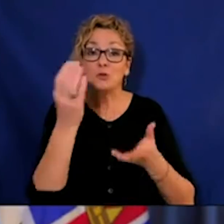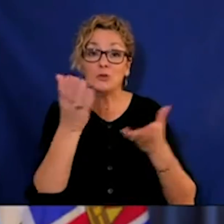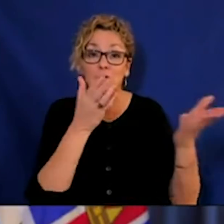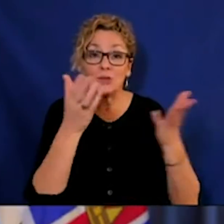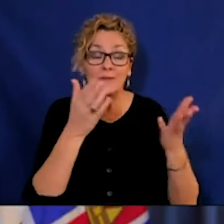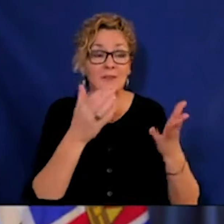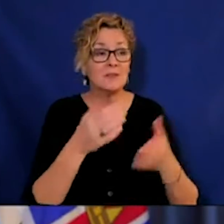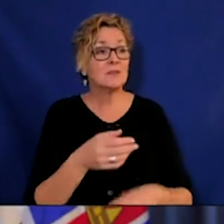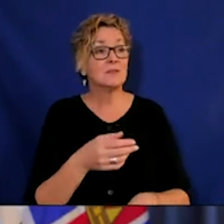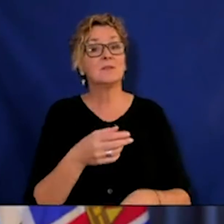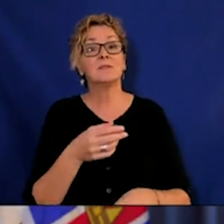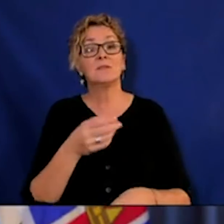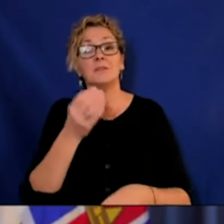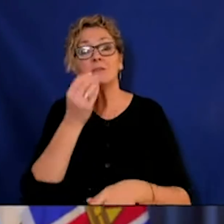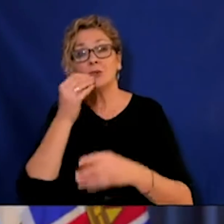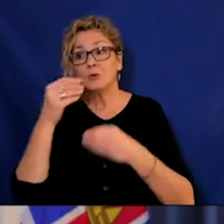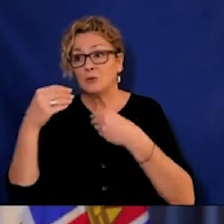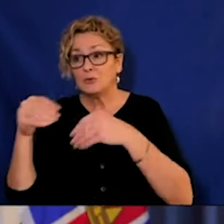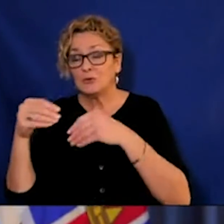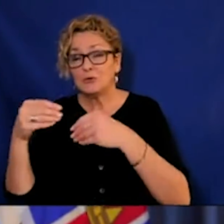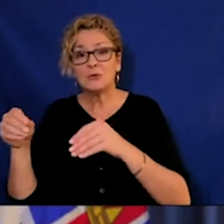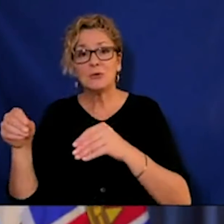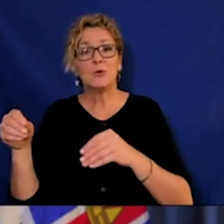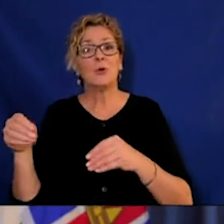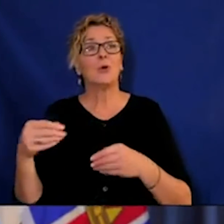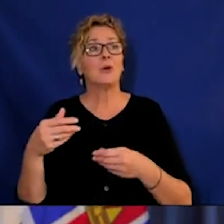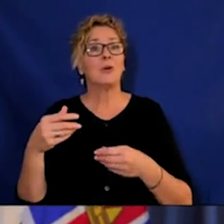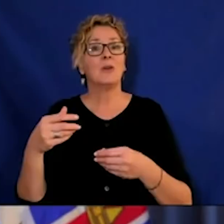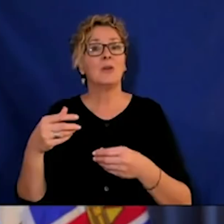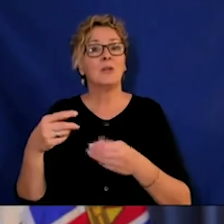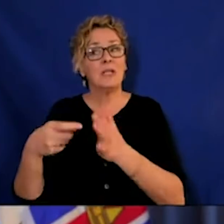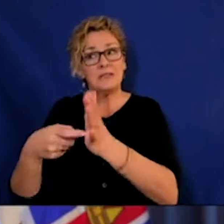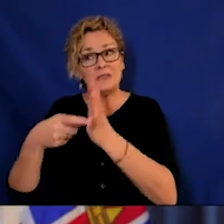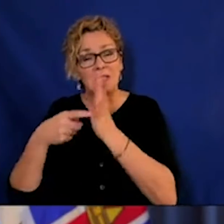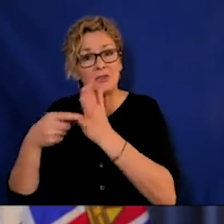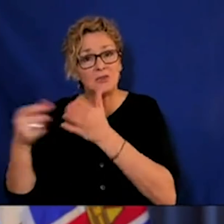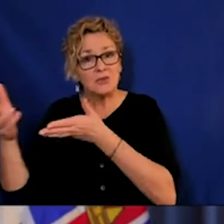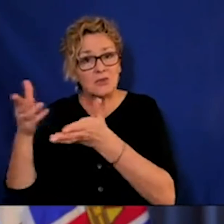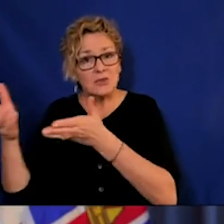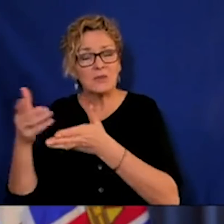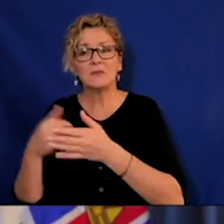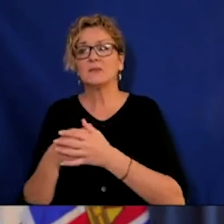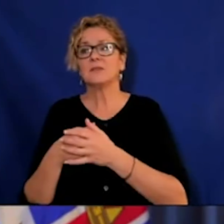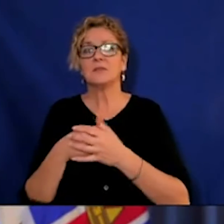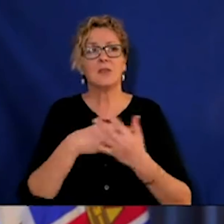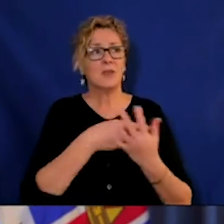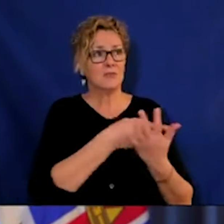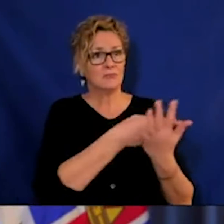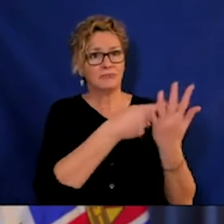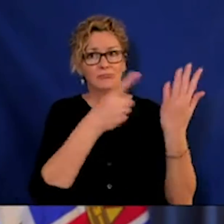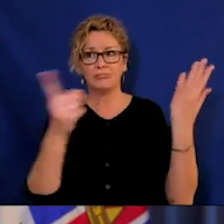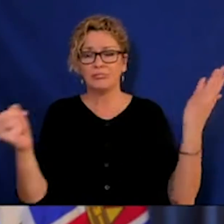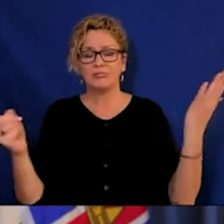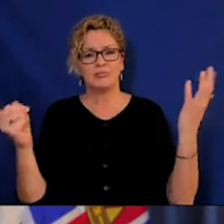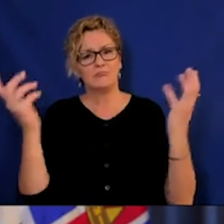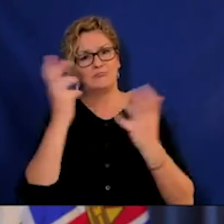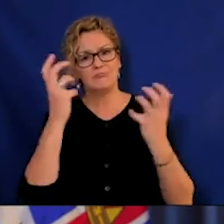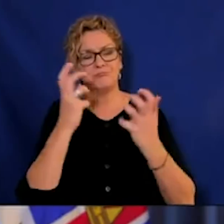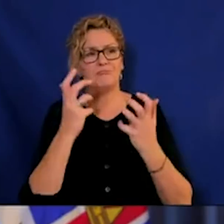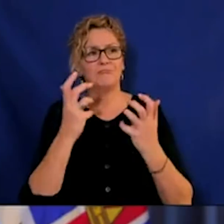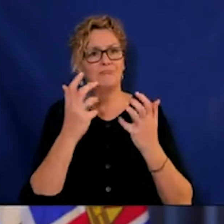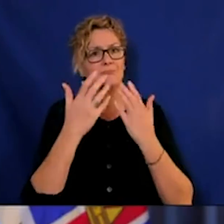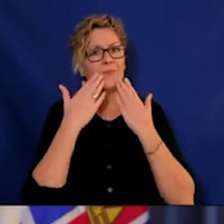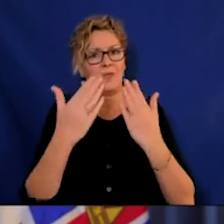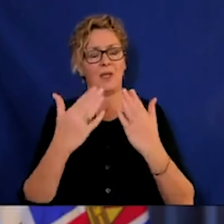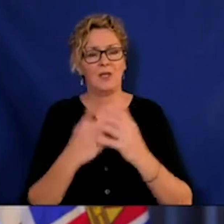know, now is the time. Now is the time to dig in, to follow the instructions, the orders, the guidance that have been